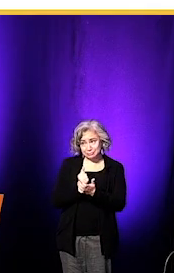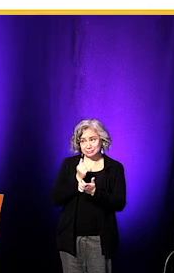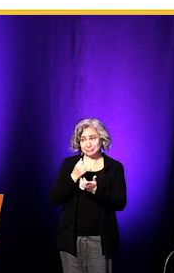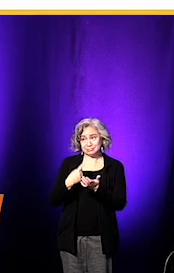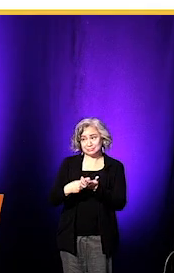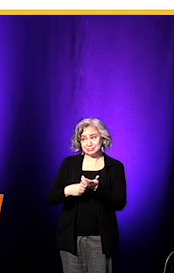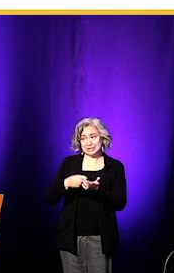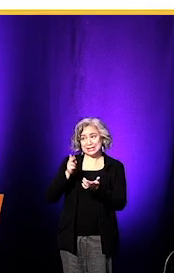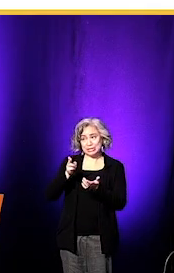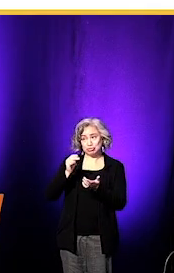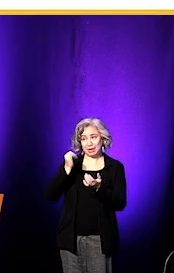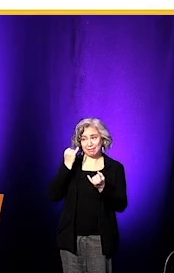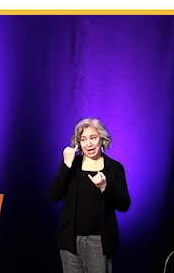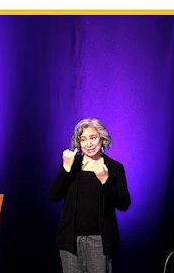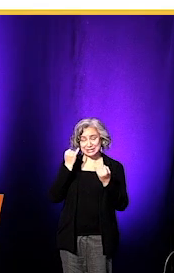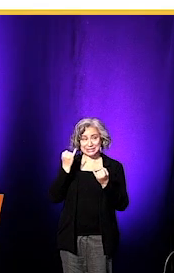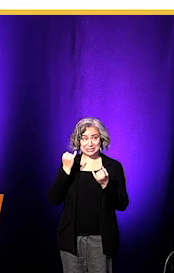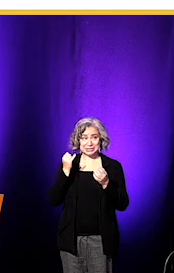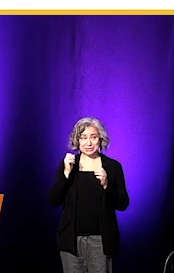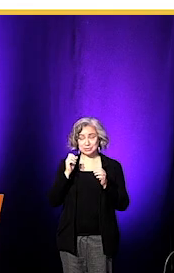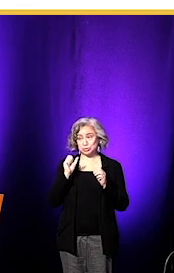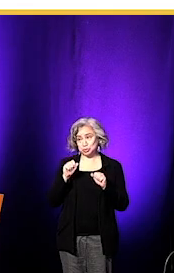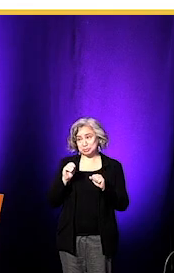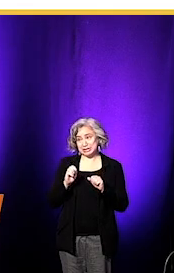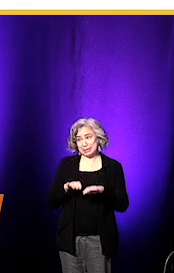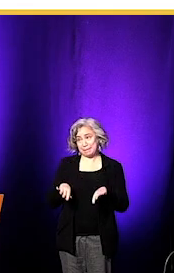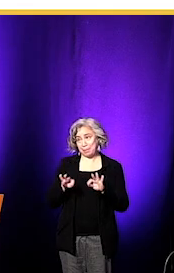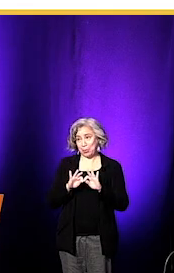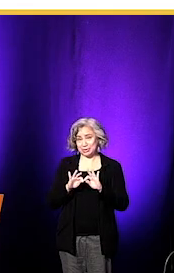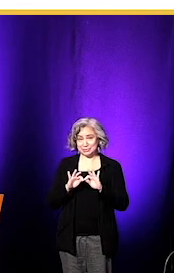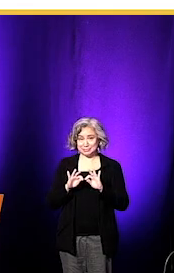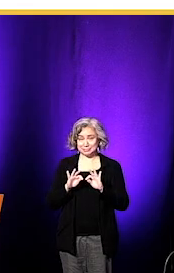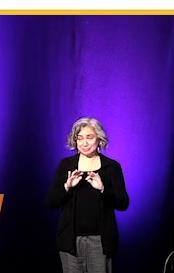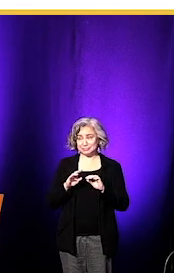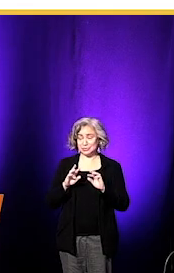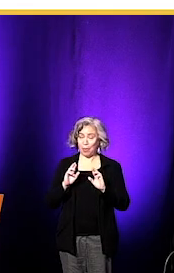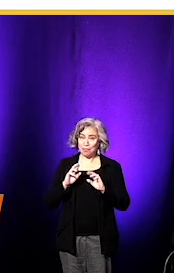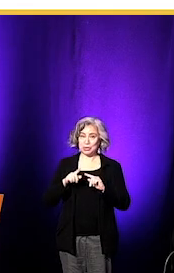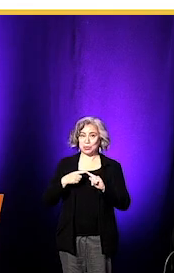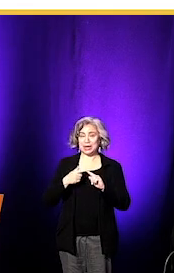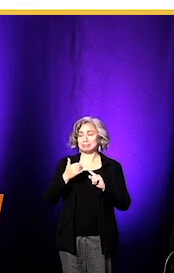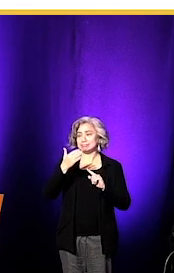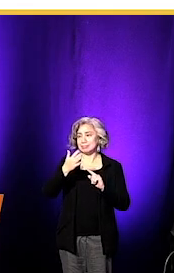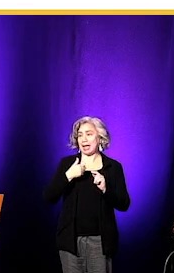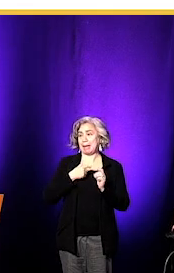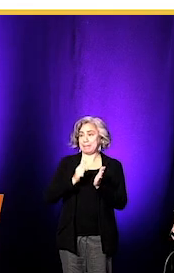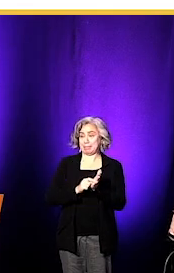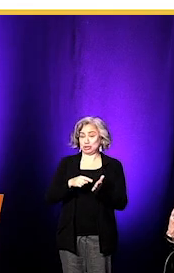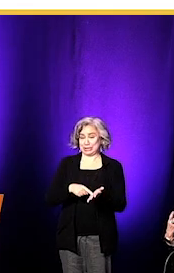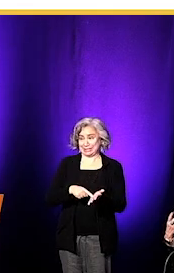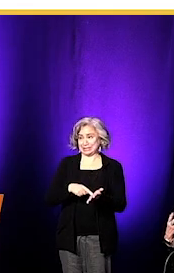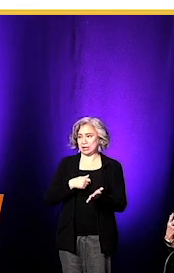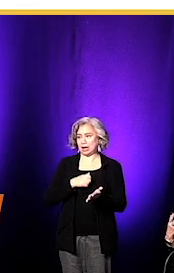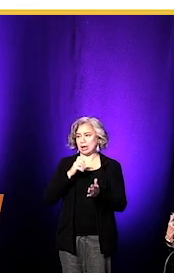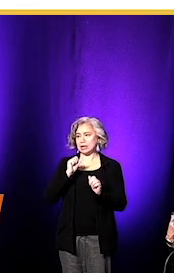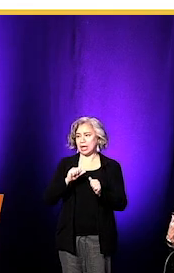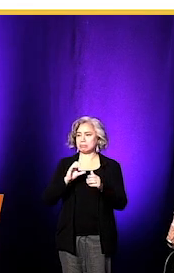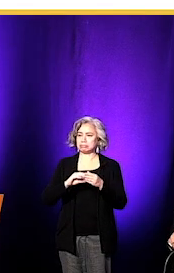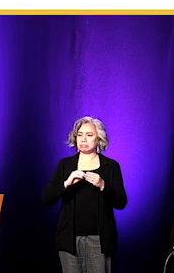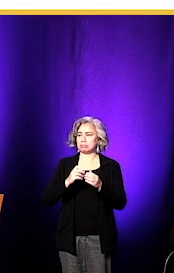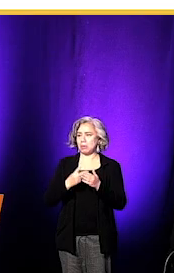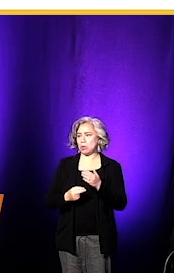that I think would be really important. Hopefully, when I publish this, I'll be able to talk about those